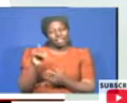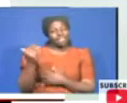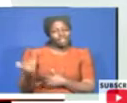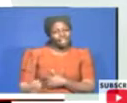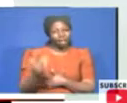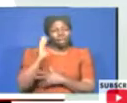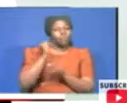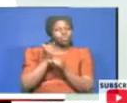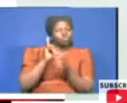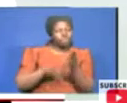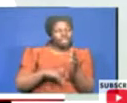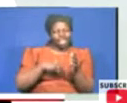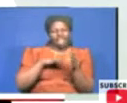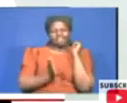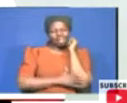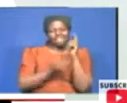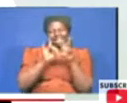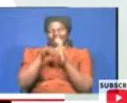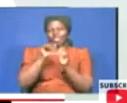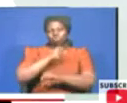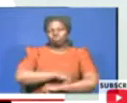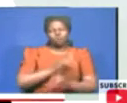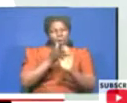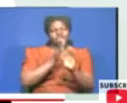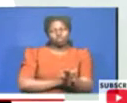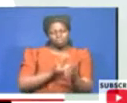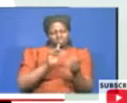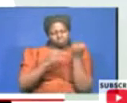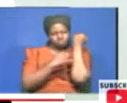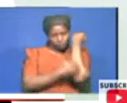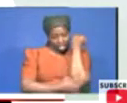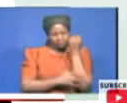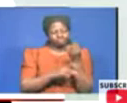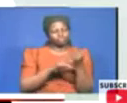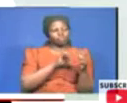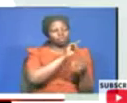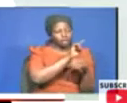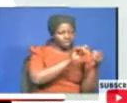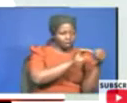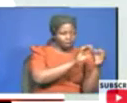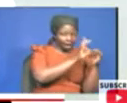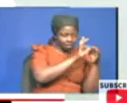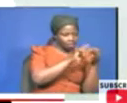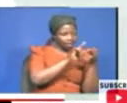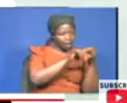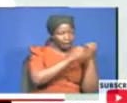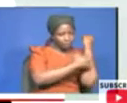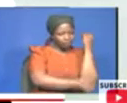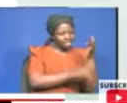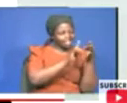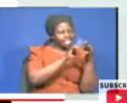withdraw. Okay. So the poverty. Poverty. So one is culture, two is poverty. Which one else? Because I'm writing them